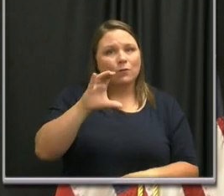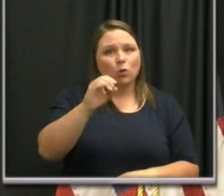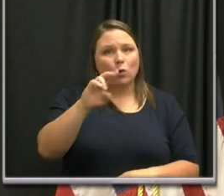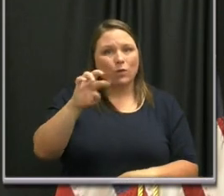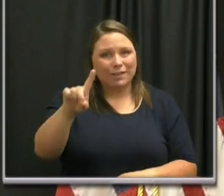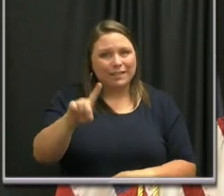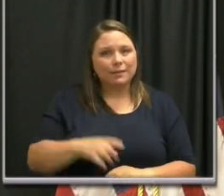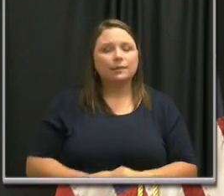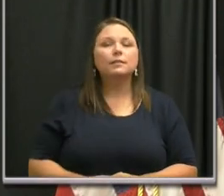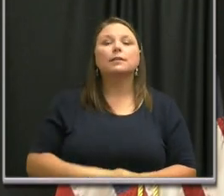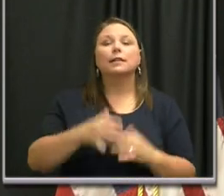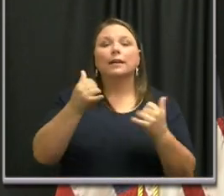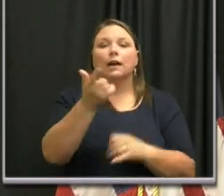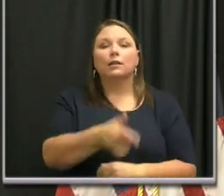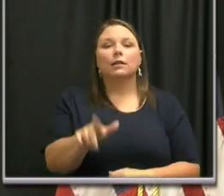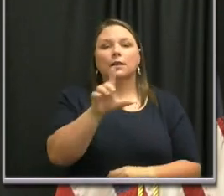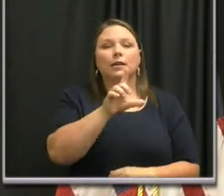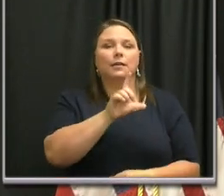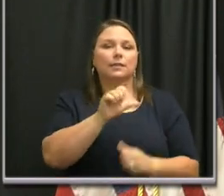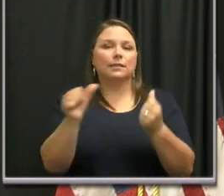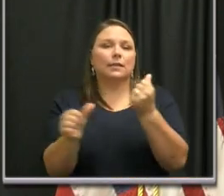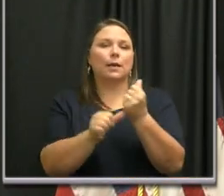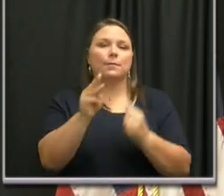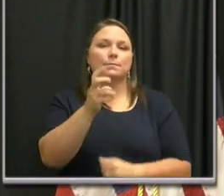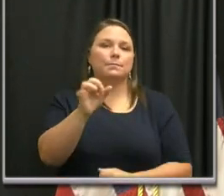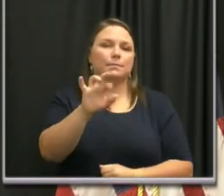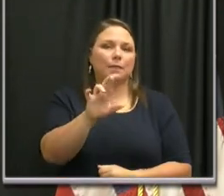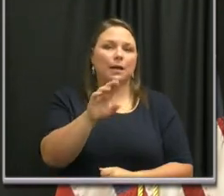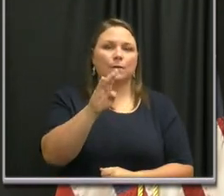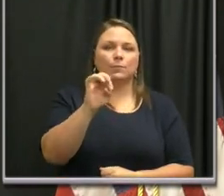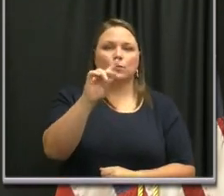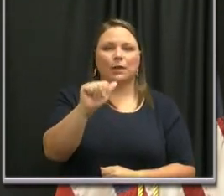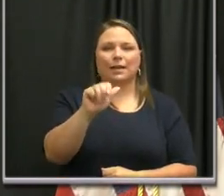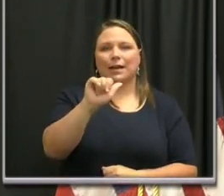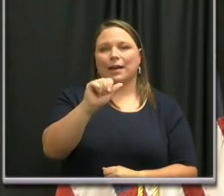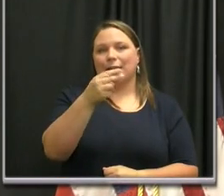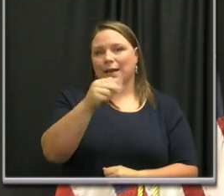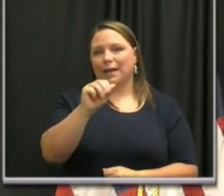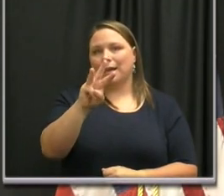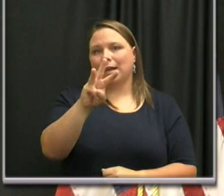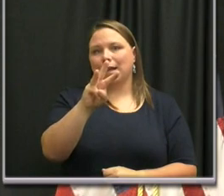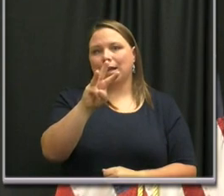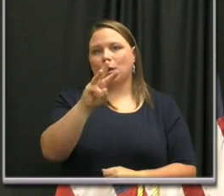With that, I'd like to turn it over to Deputy Mayor Brenda Haywood.